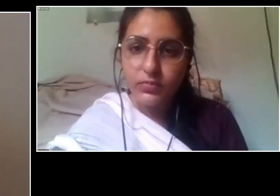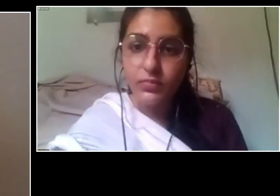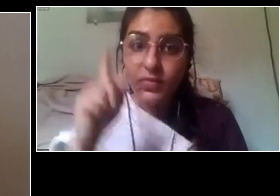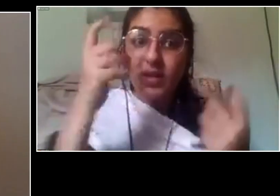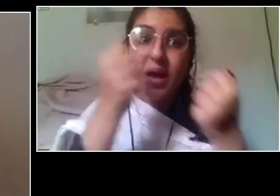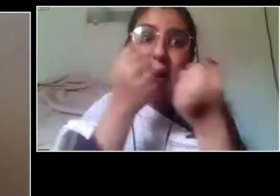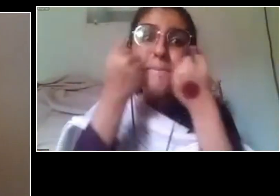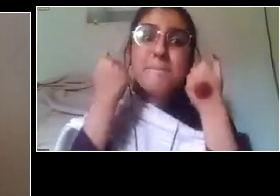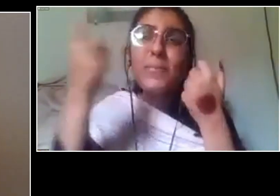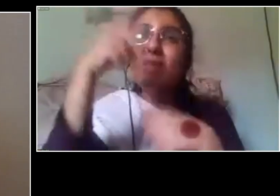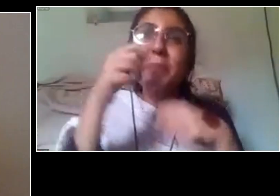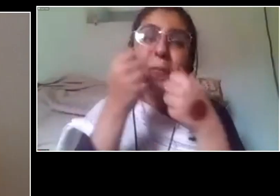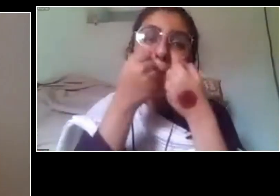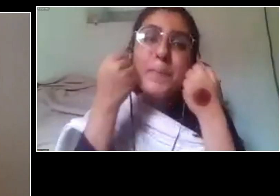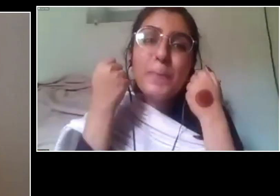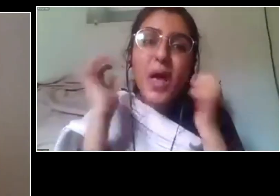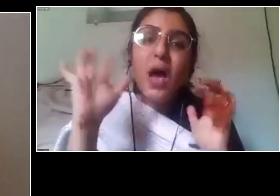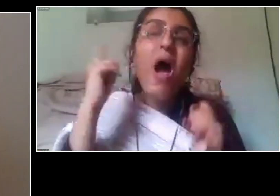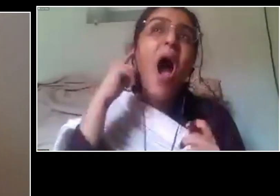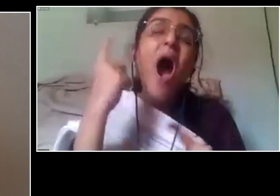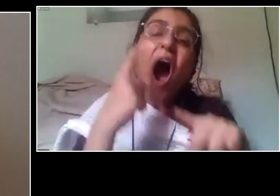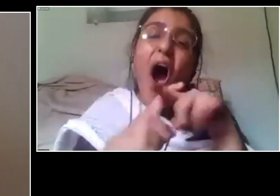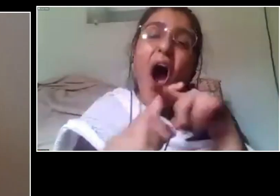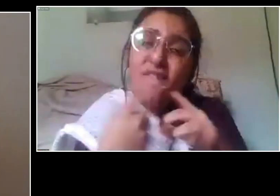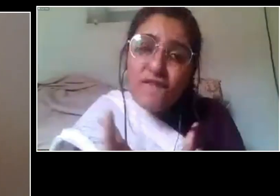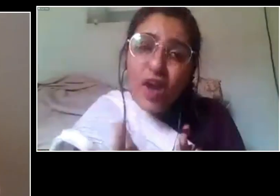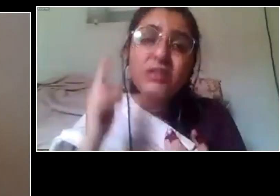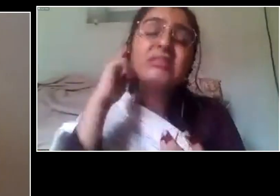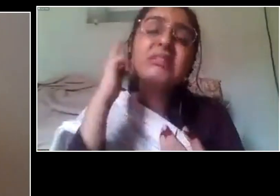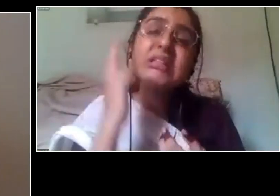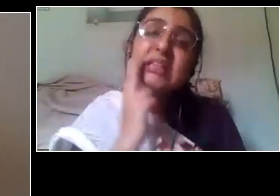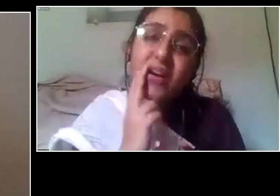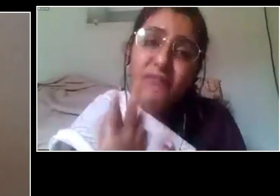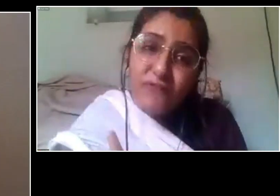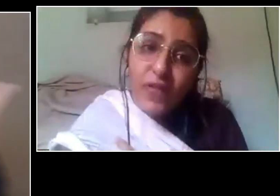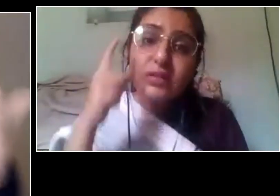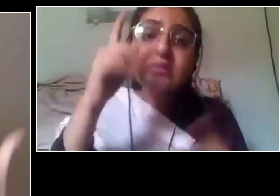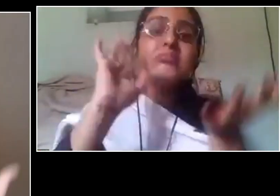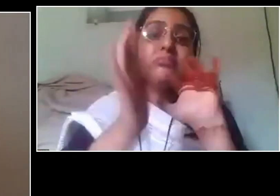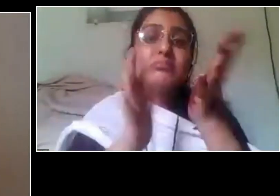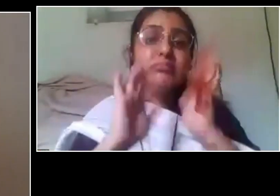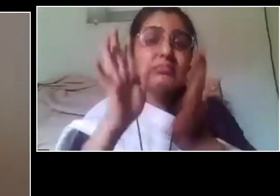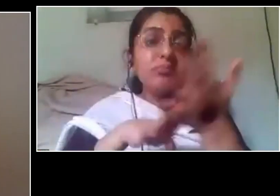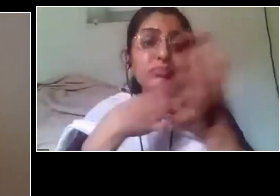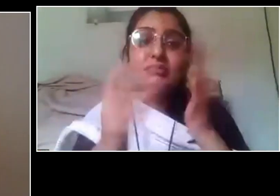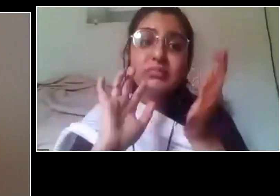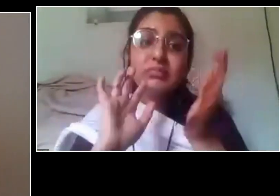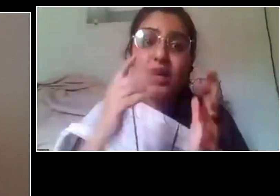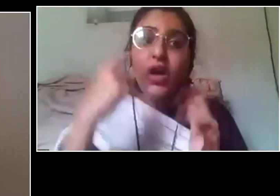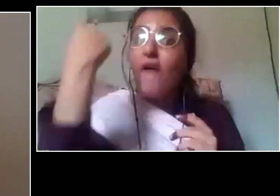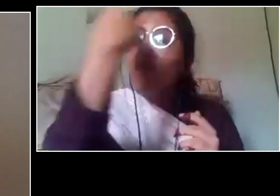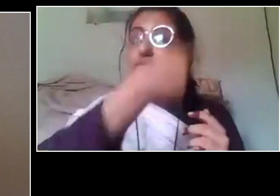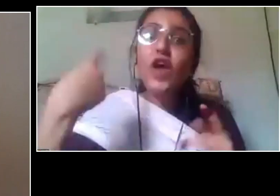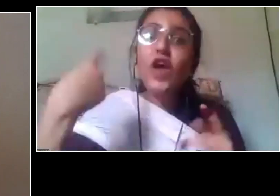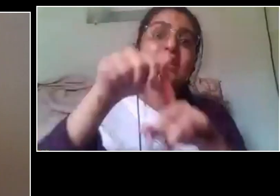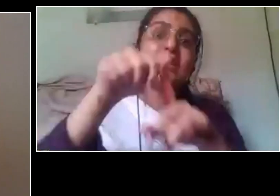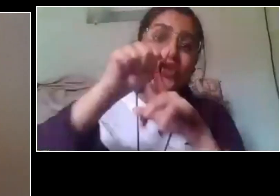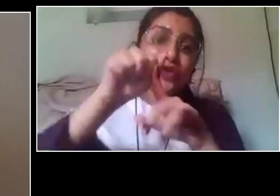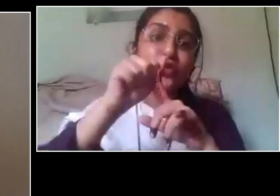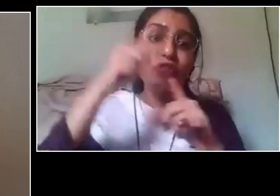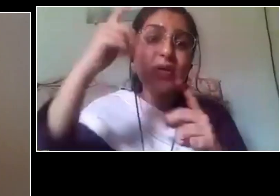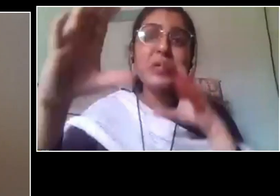because whether we're hard of hearing or whether we're deaf and using sign language, which of course the face is a key part of the